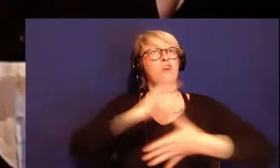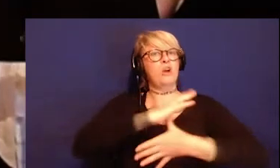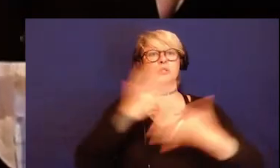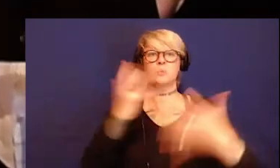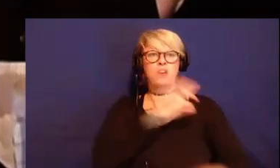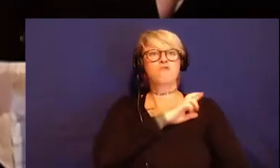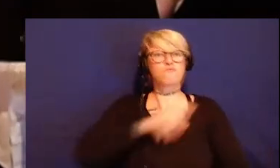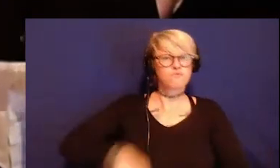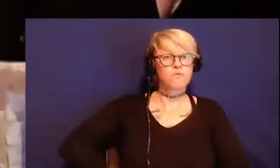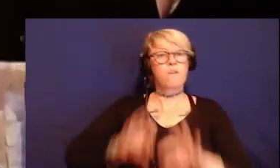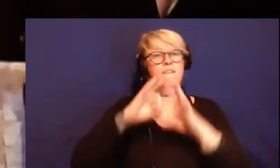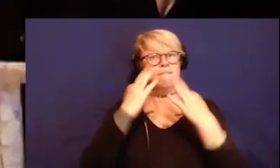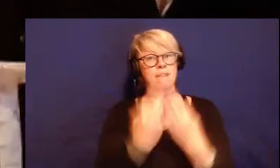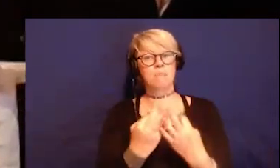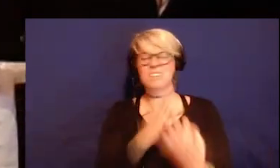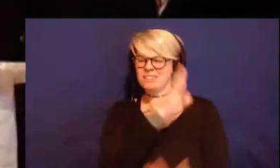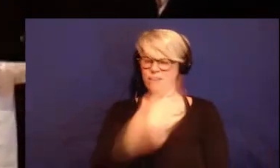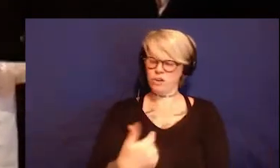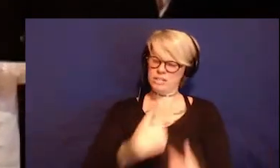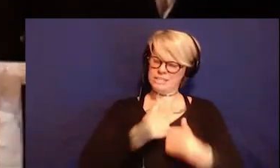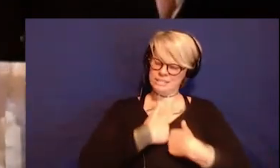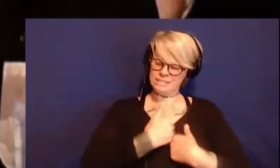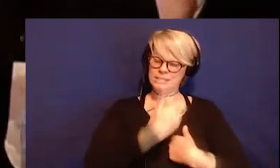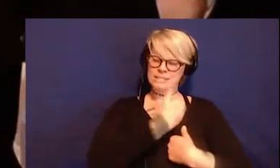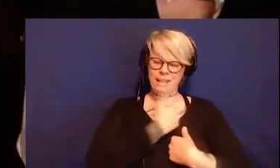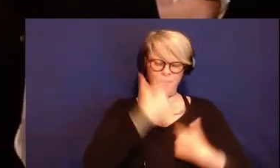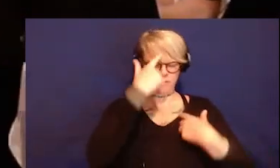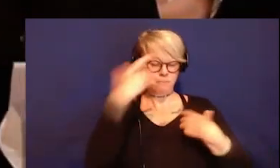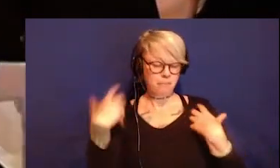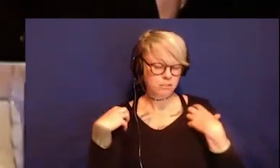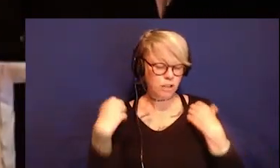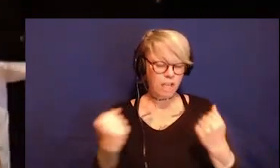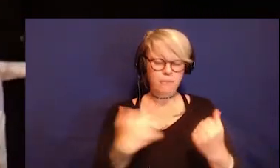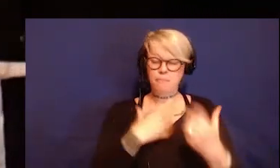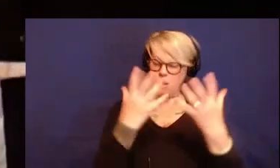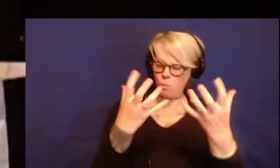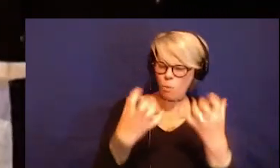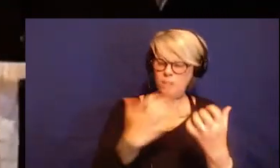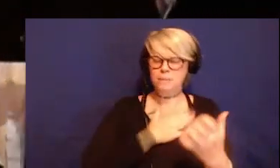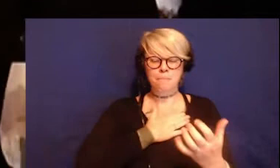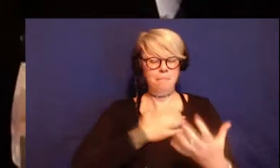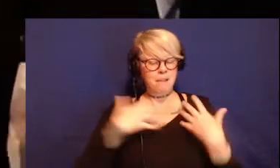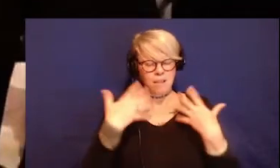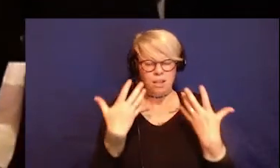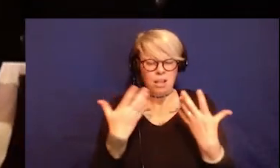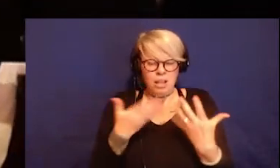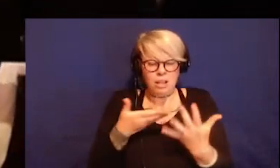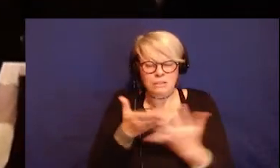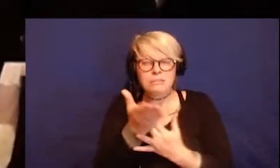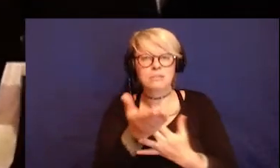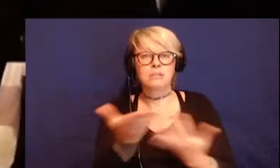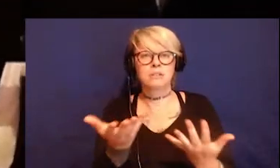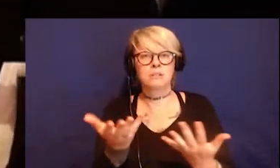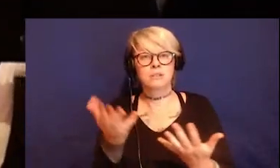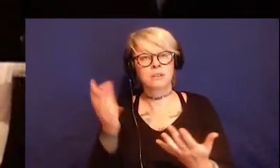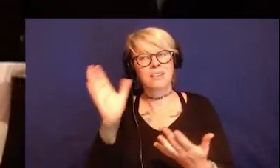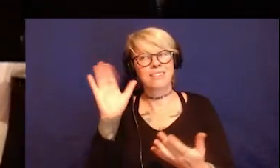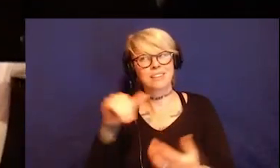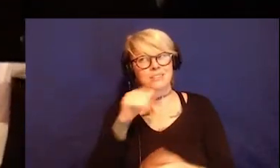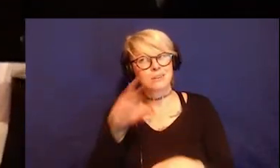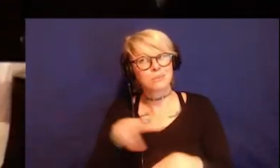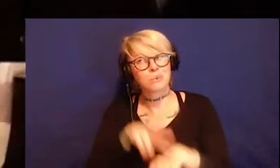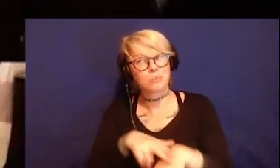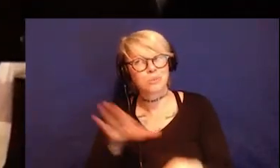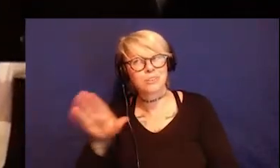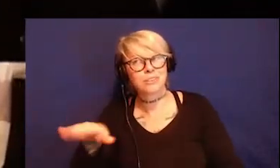prioritized myself and my own mental health and my own desires and my own well-being, and that isn't normal.